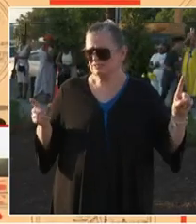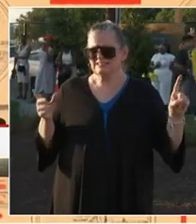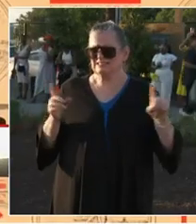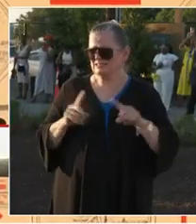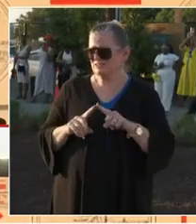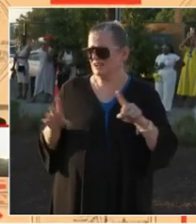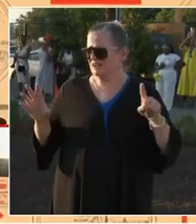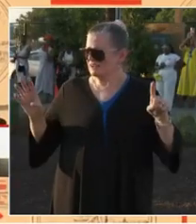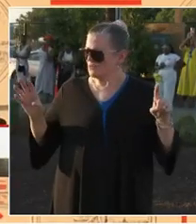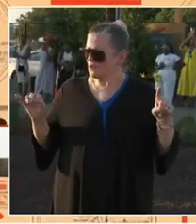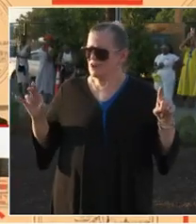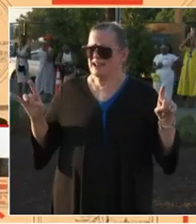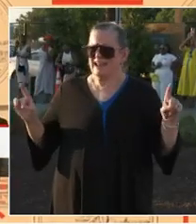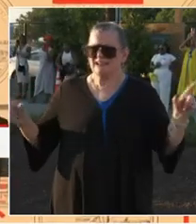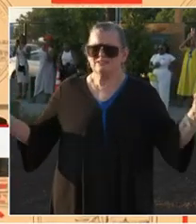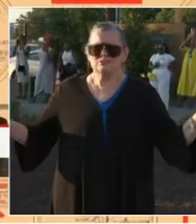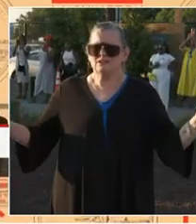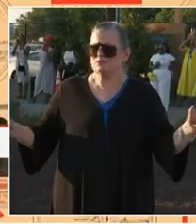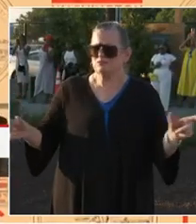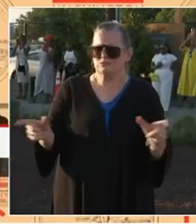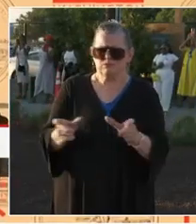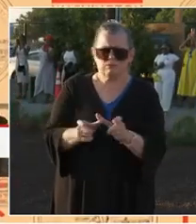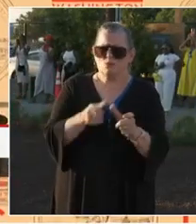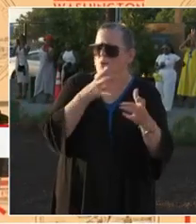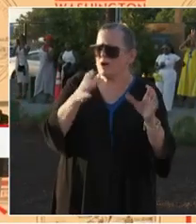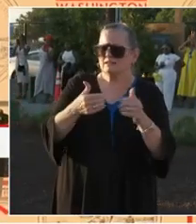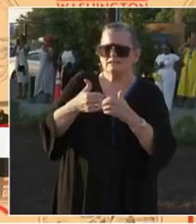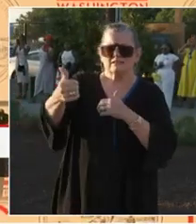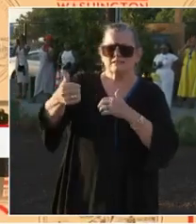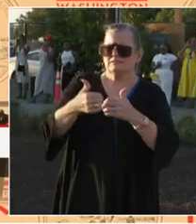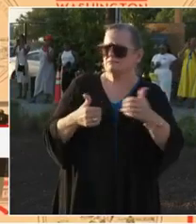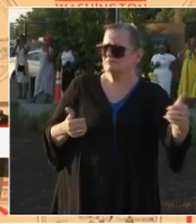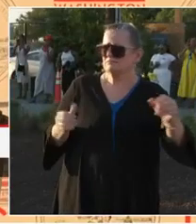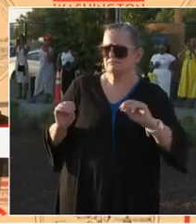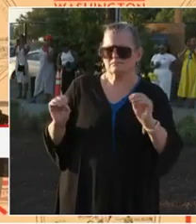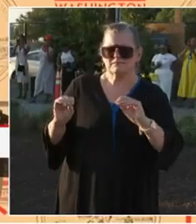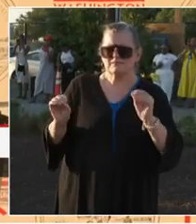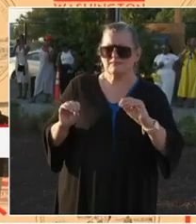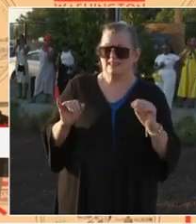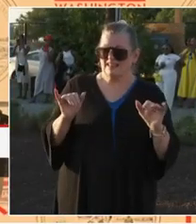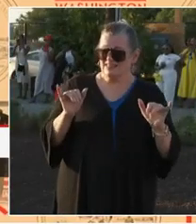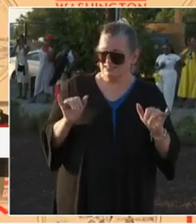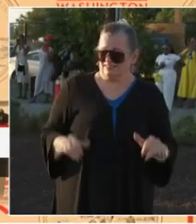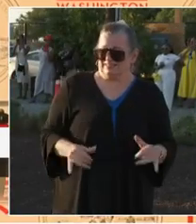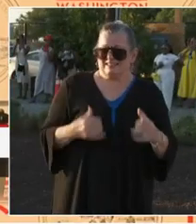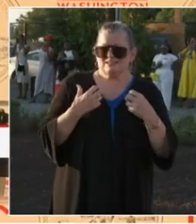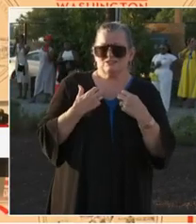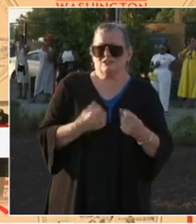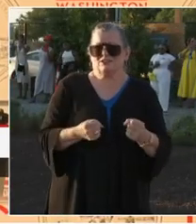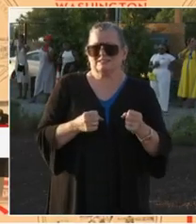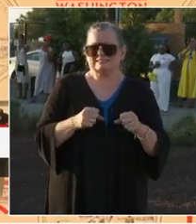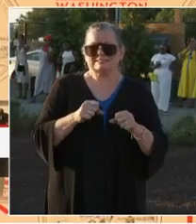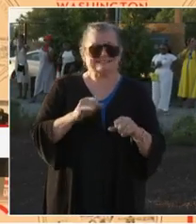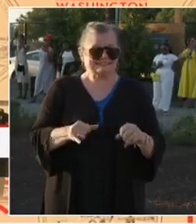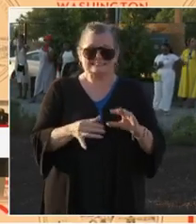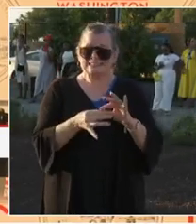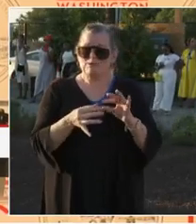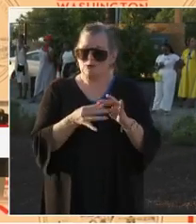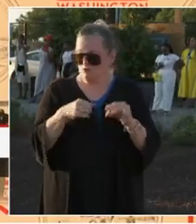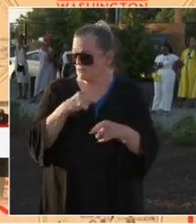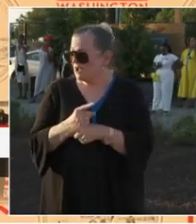7 wards in the District of Columbia. Now, that's a bold statement, and we're ready for it, aren't we, women?